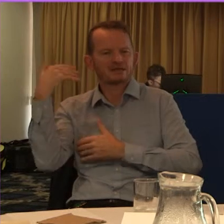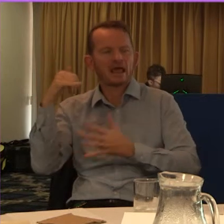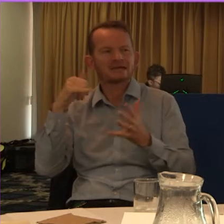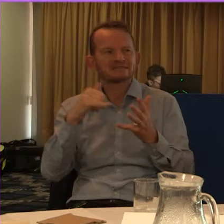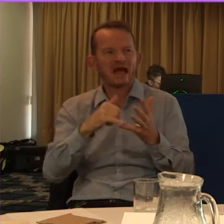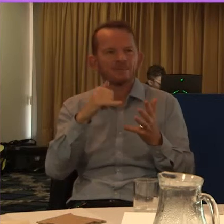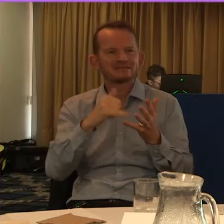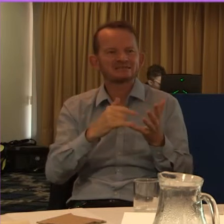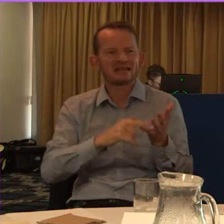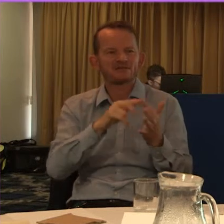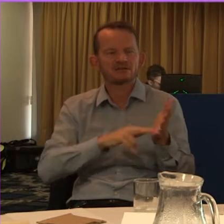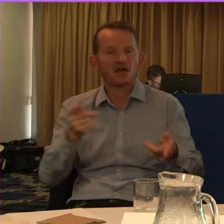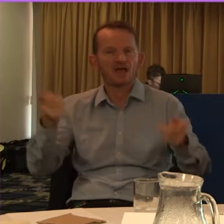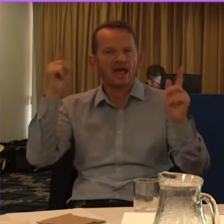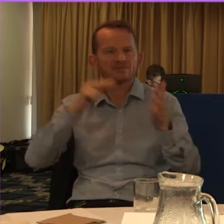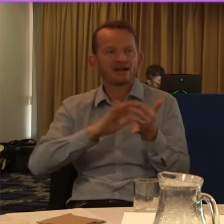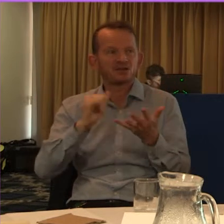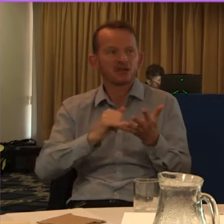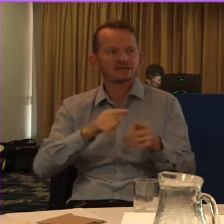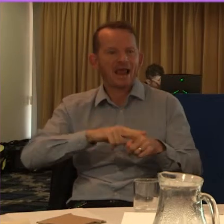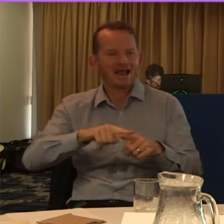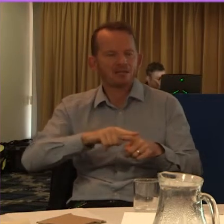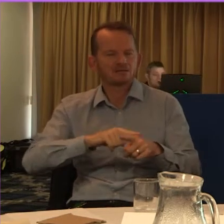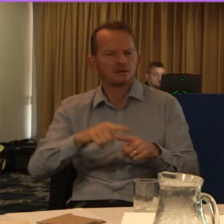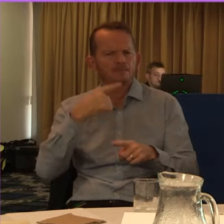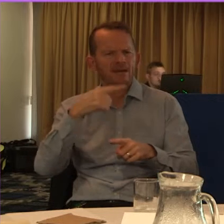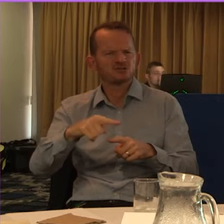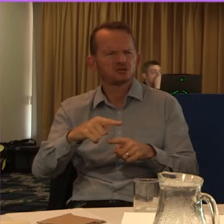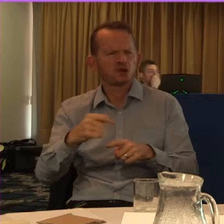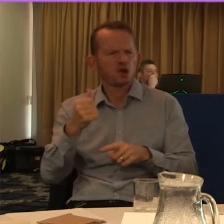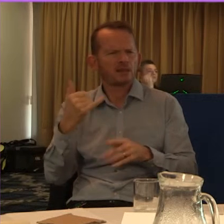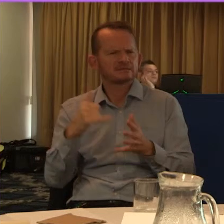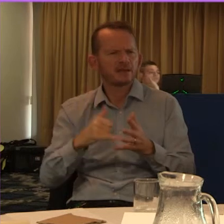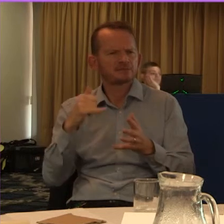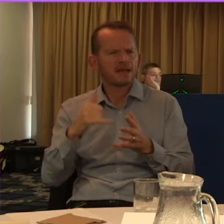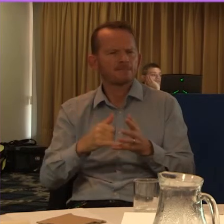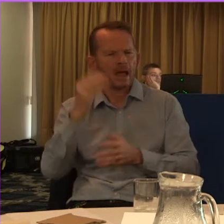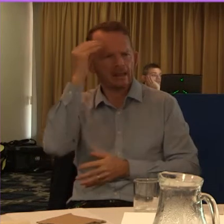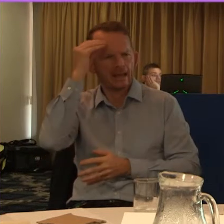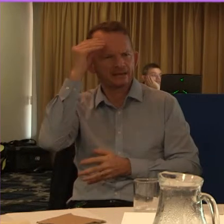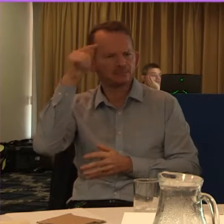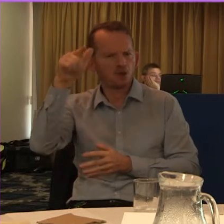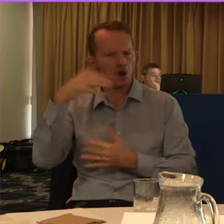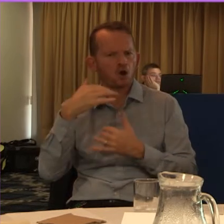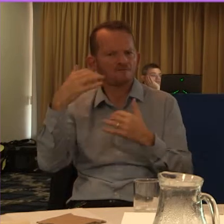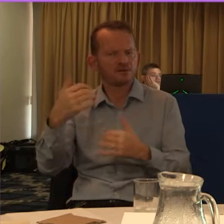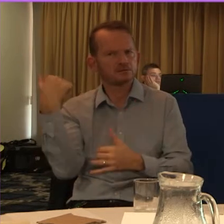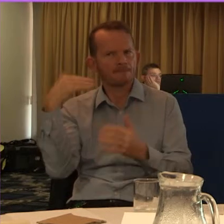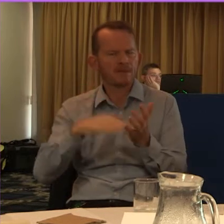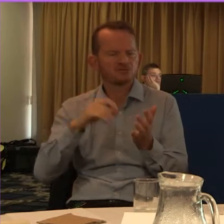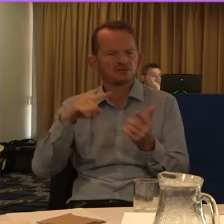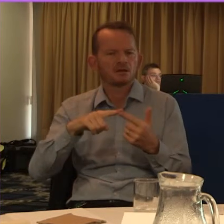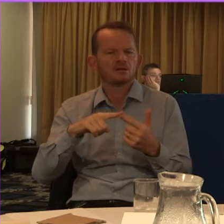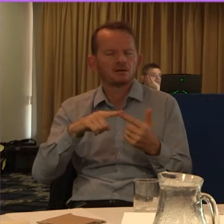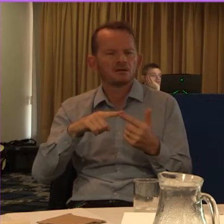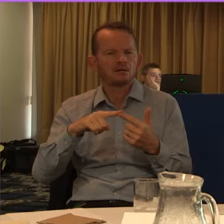recently, Simon Stevens, the head of NHS England, mentioned in early September at the Expo conference in Manchester.